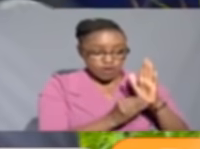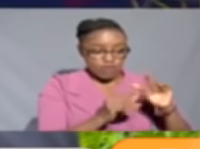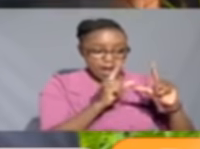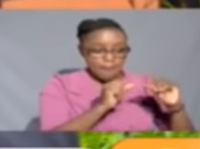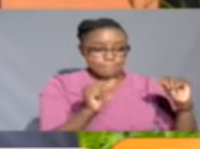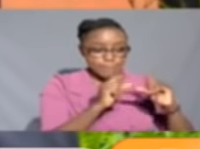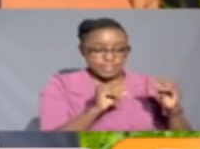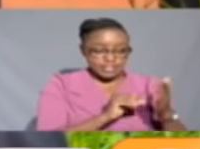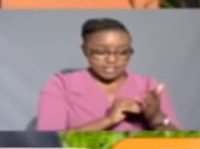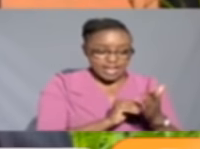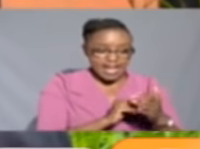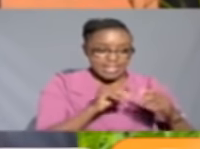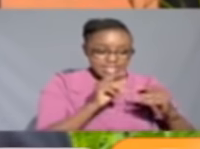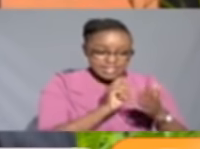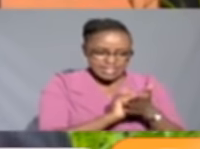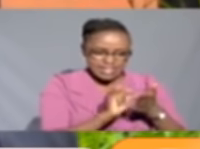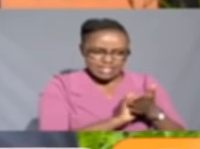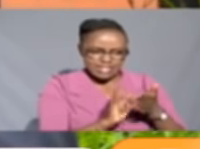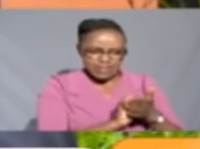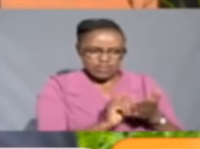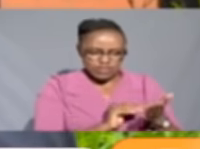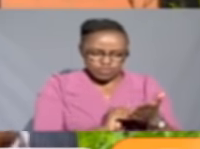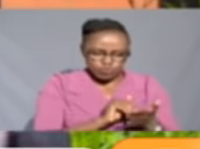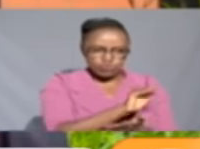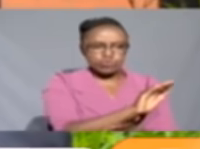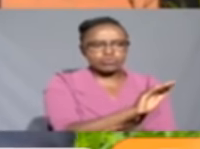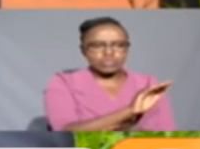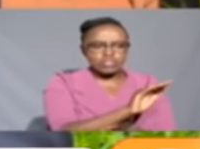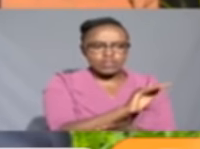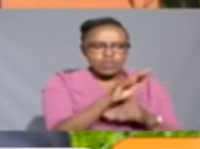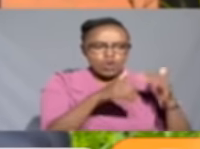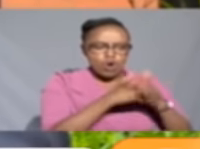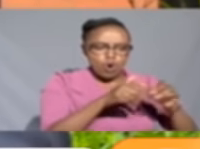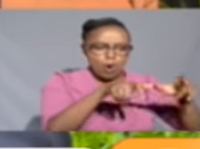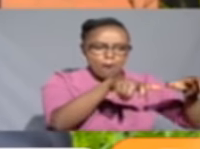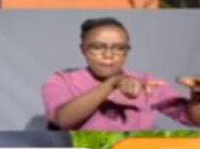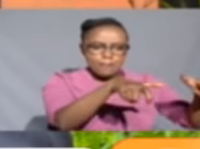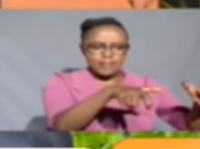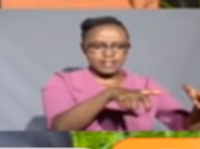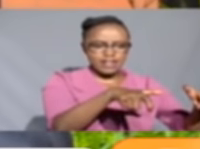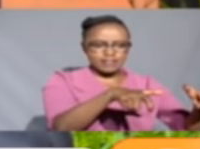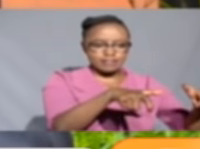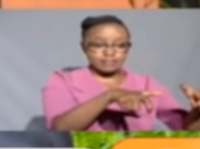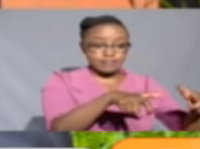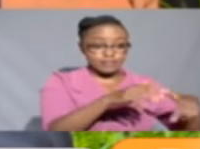message to go out as an alert to all media,